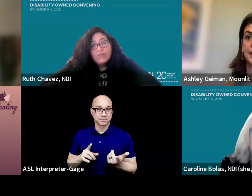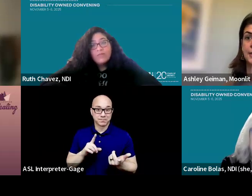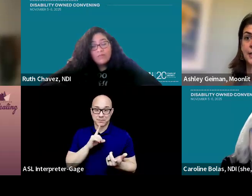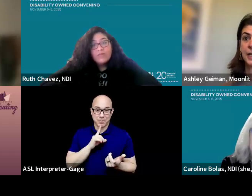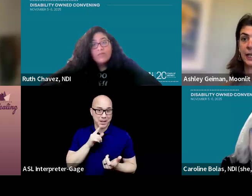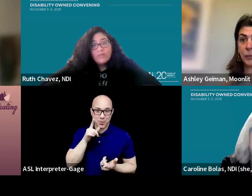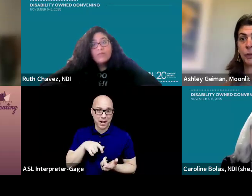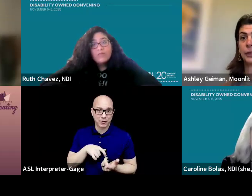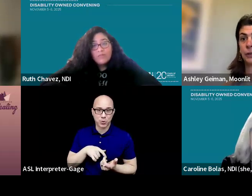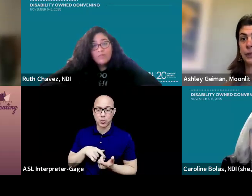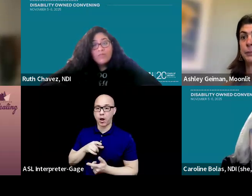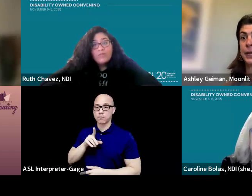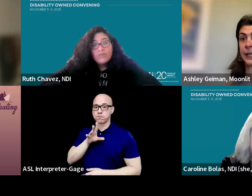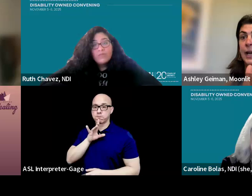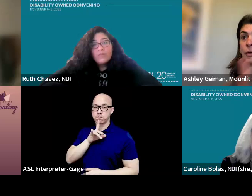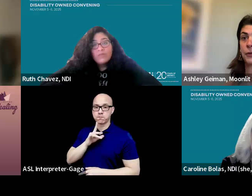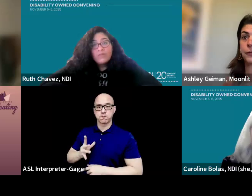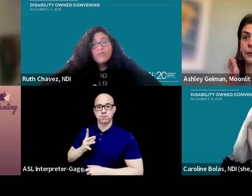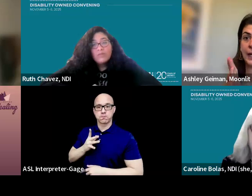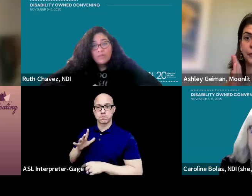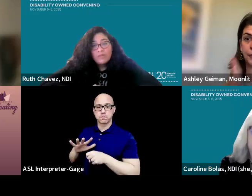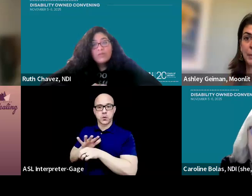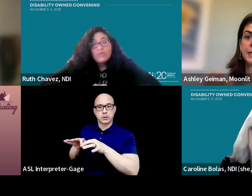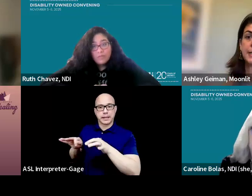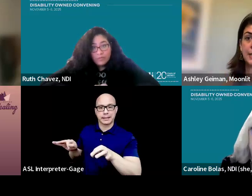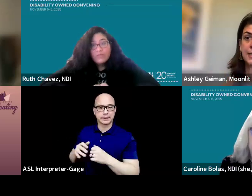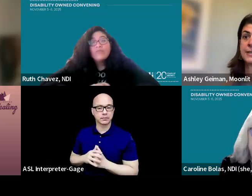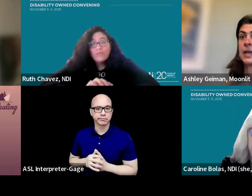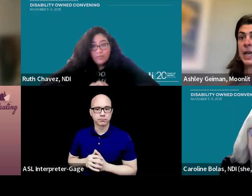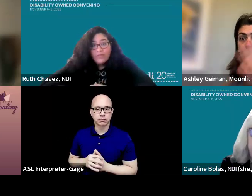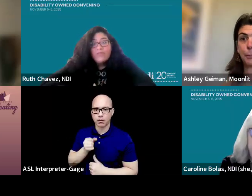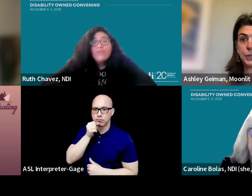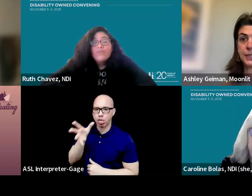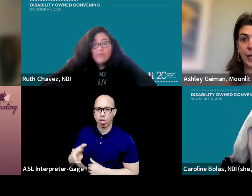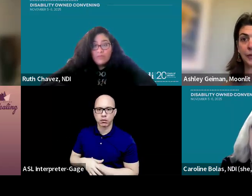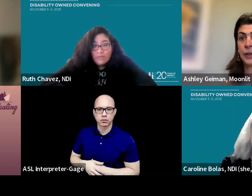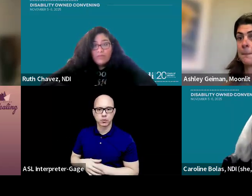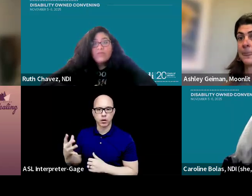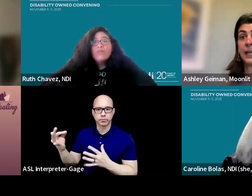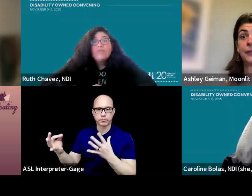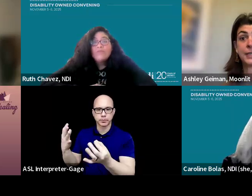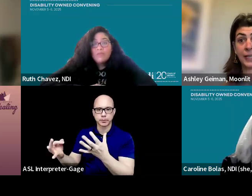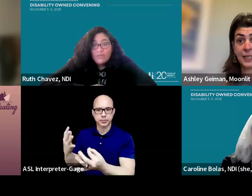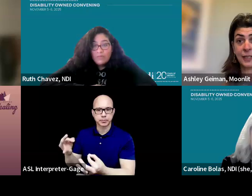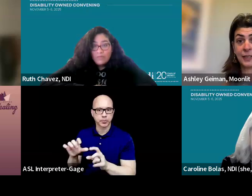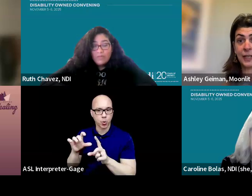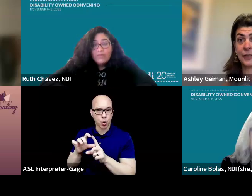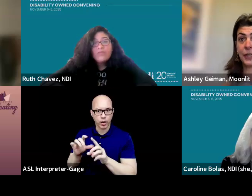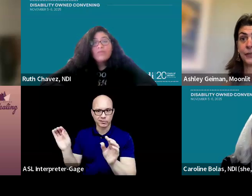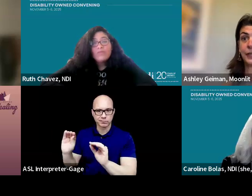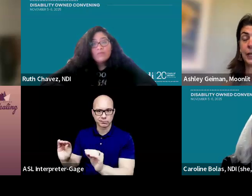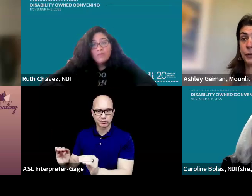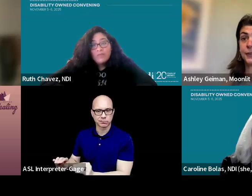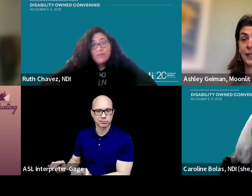full sentences. It will literally pick out the fragmented sentences and put it together. And if it doesn't,